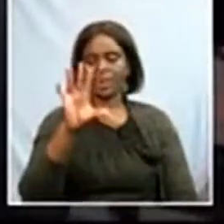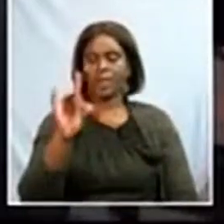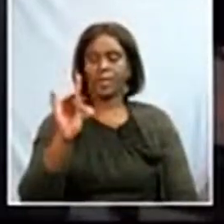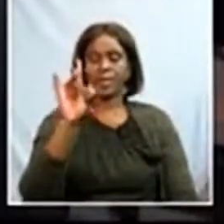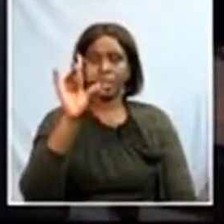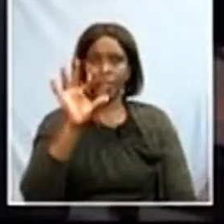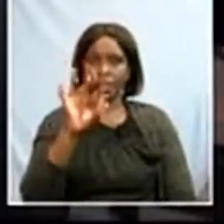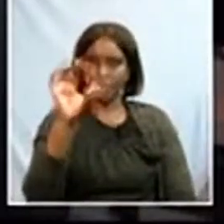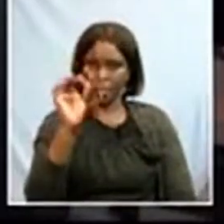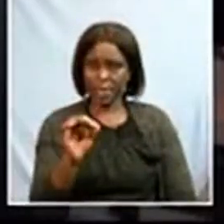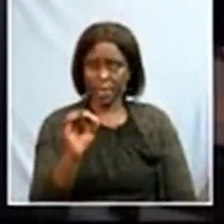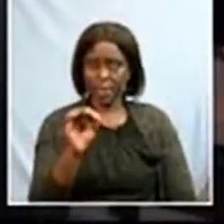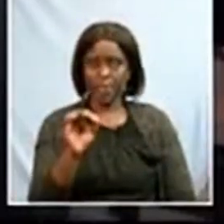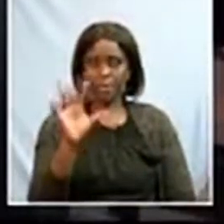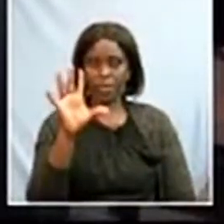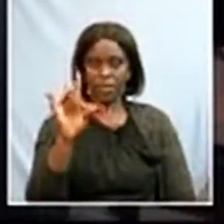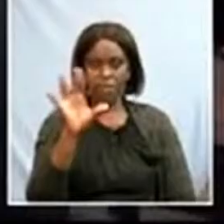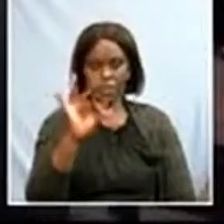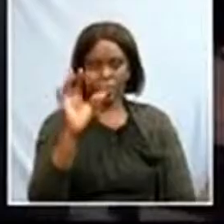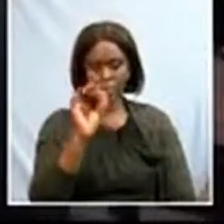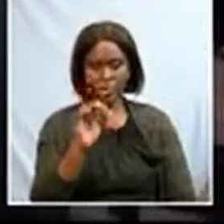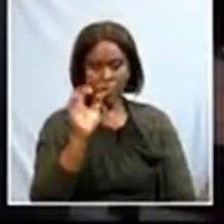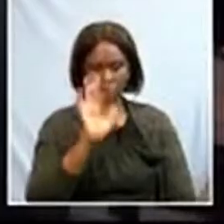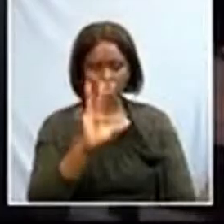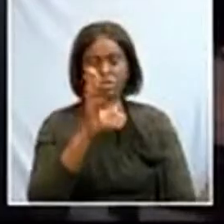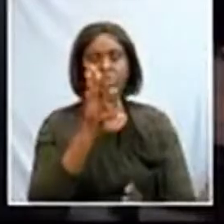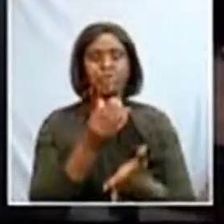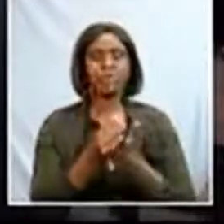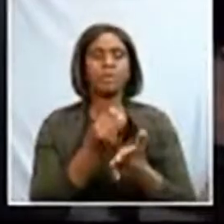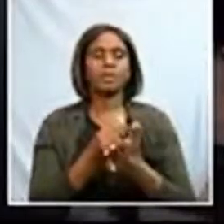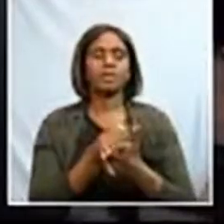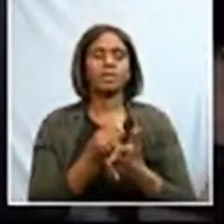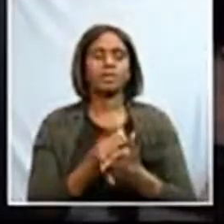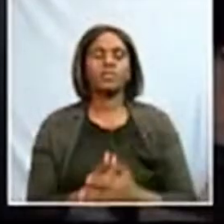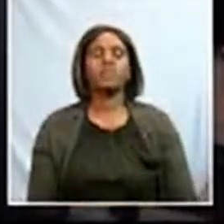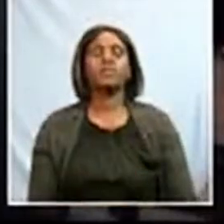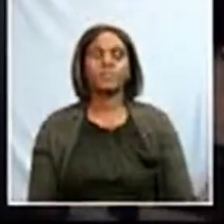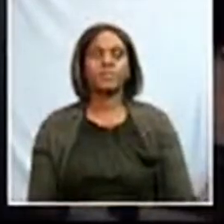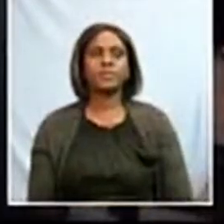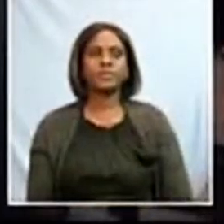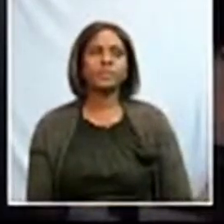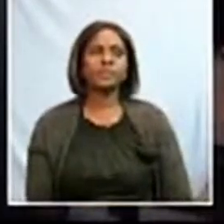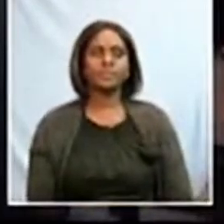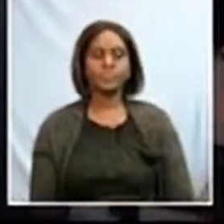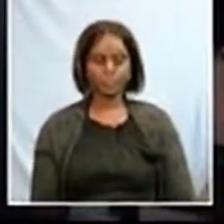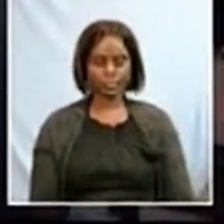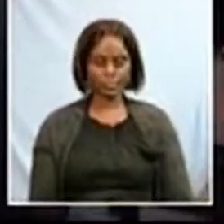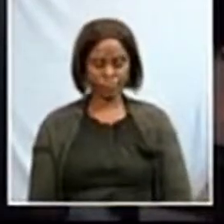89%, 89% of the financial, you